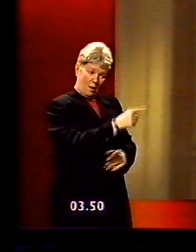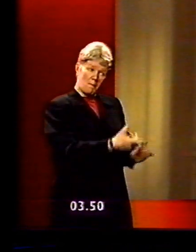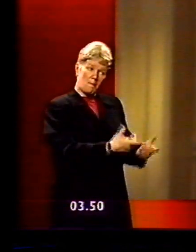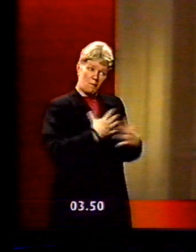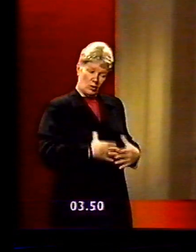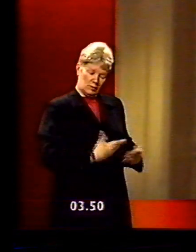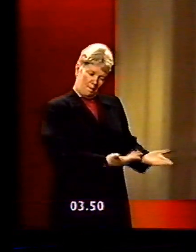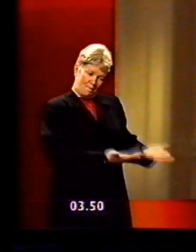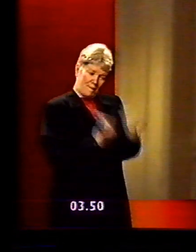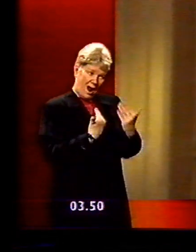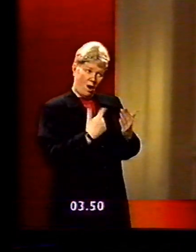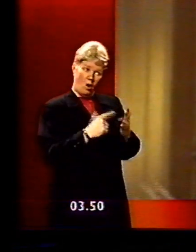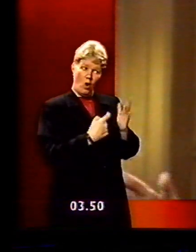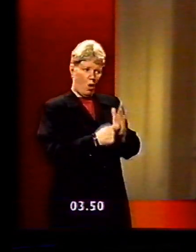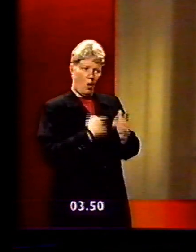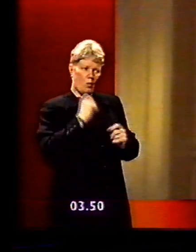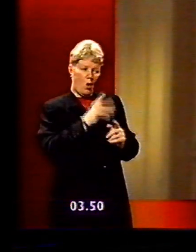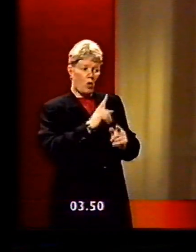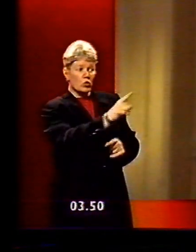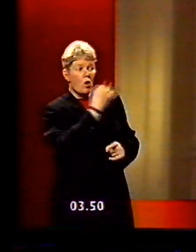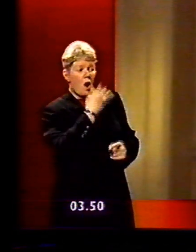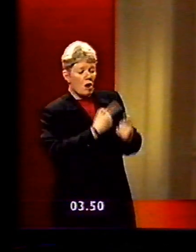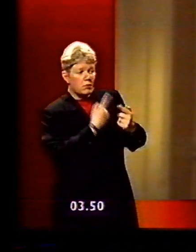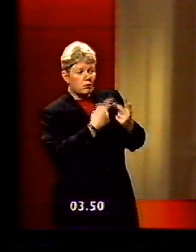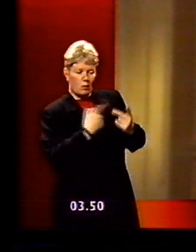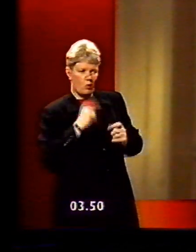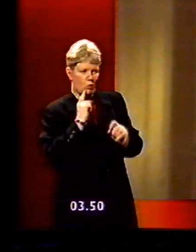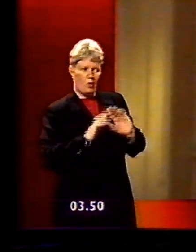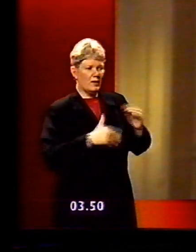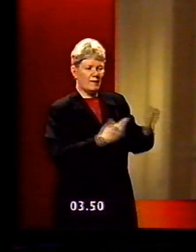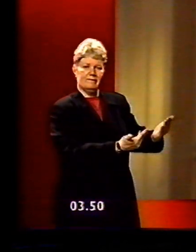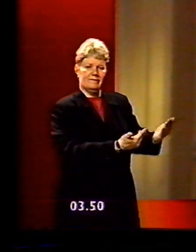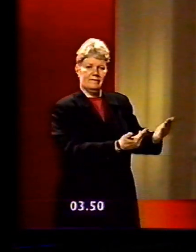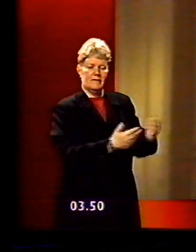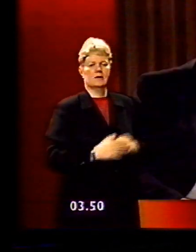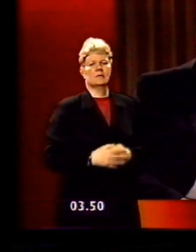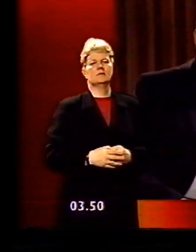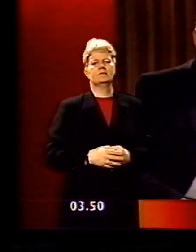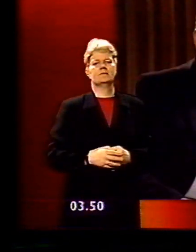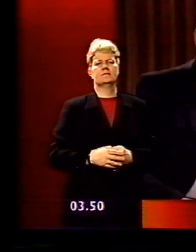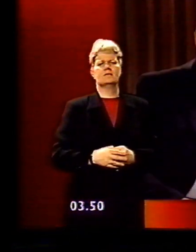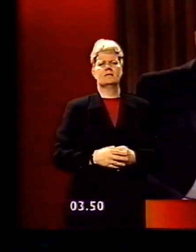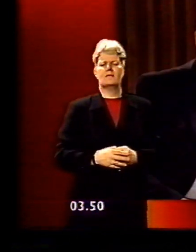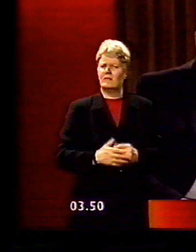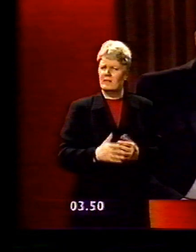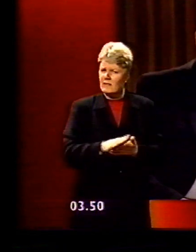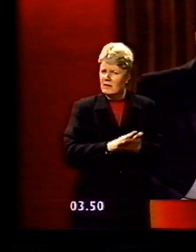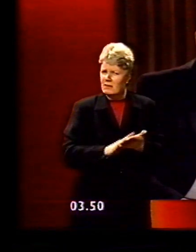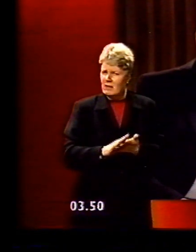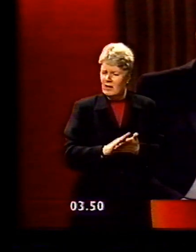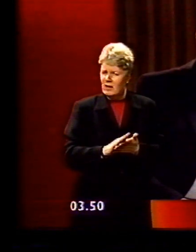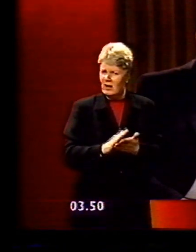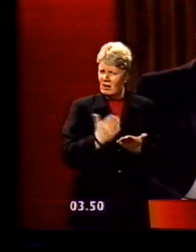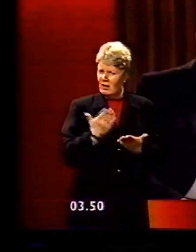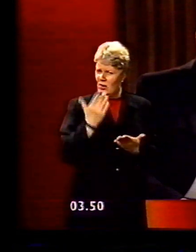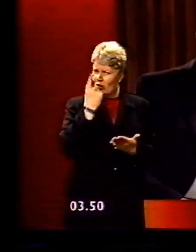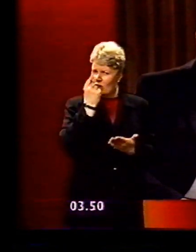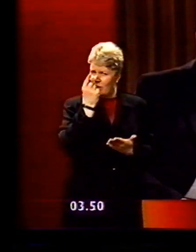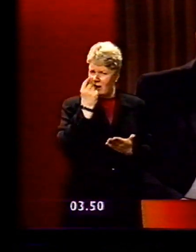body back, or we're not going to send you what you just asked us for. Is it in any way conceivable to you that the